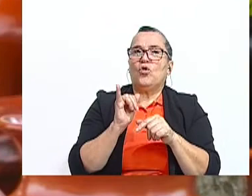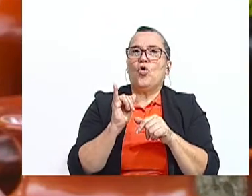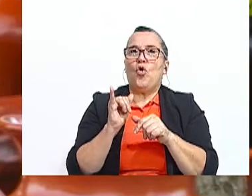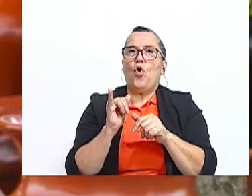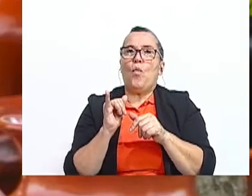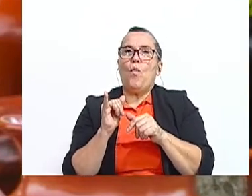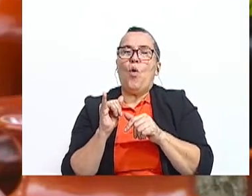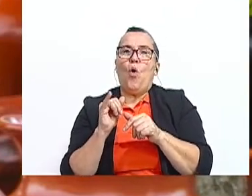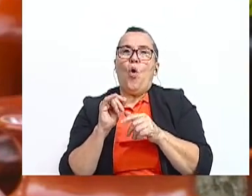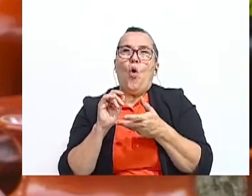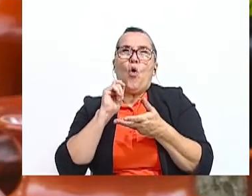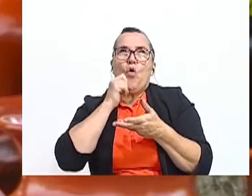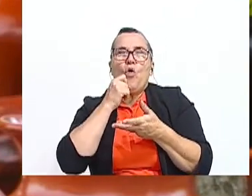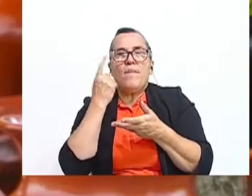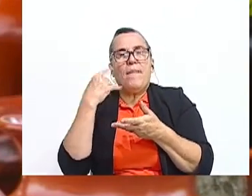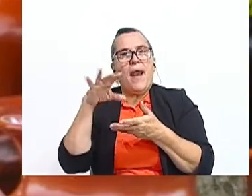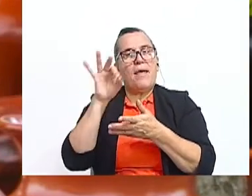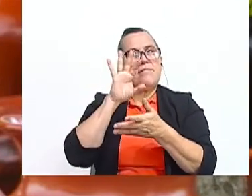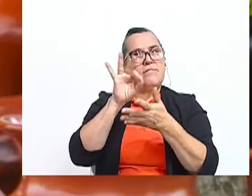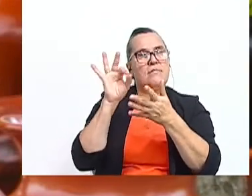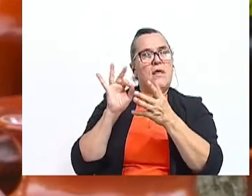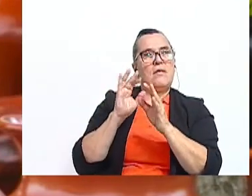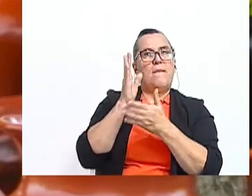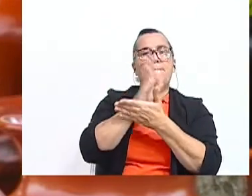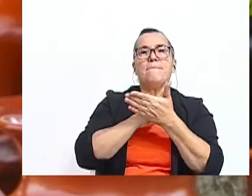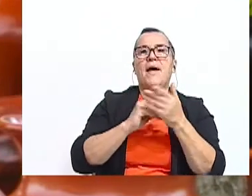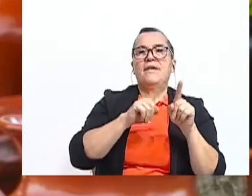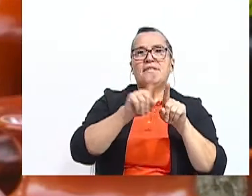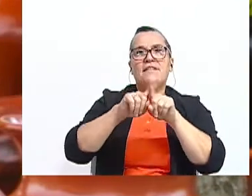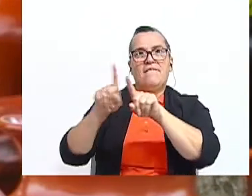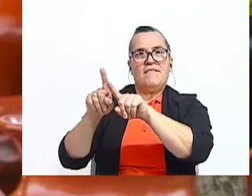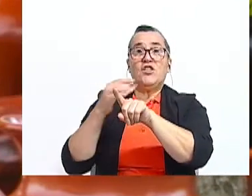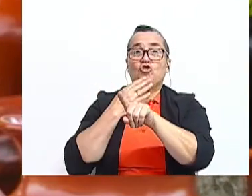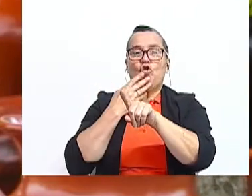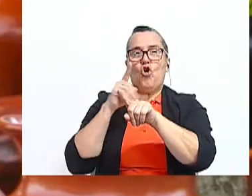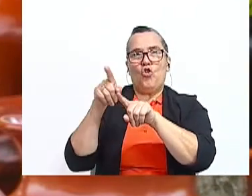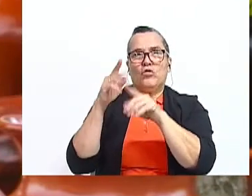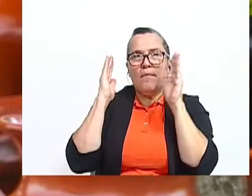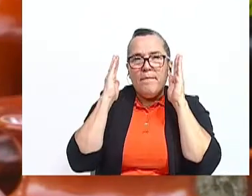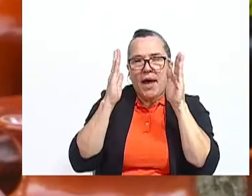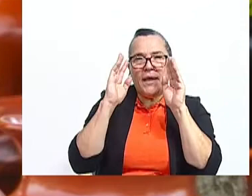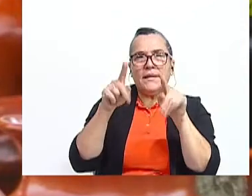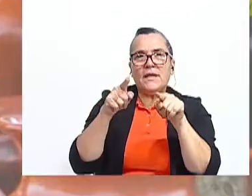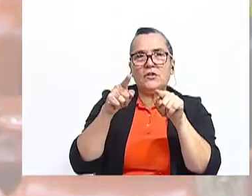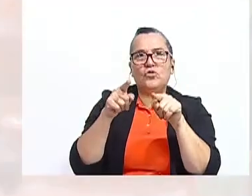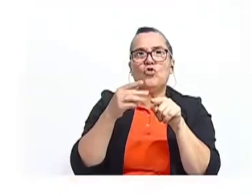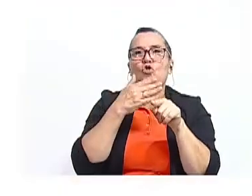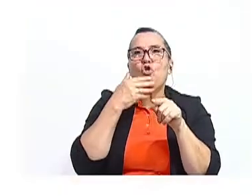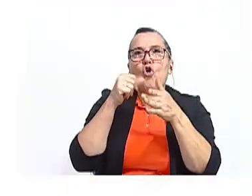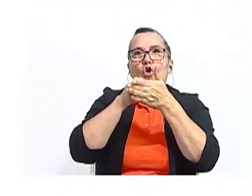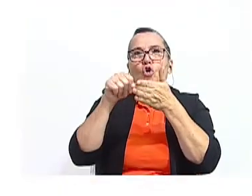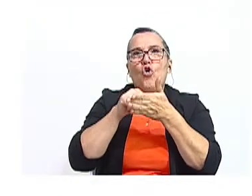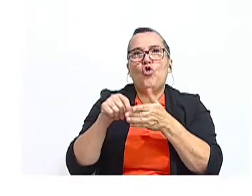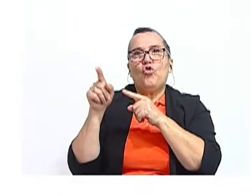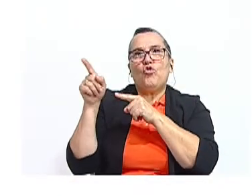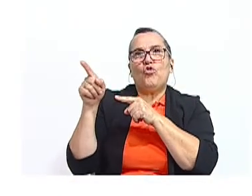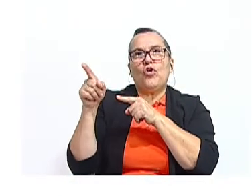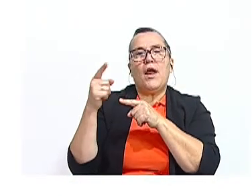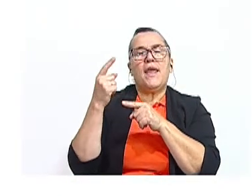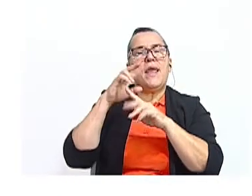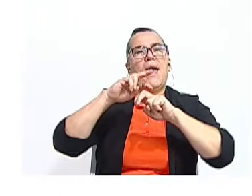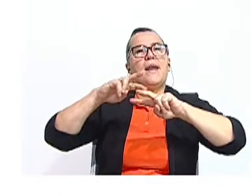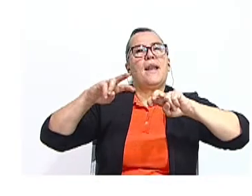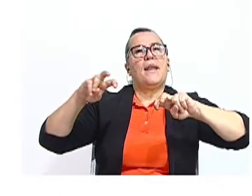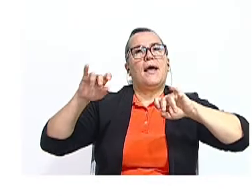coding to identify the different parts in a paragraph. So pay attention to this and also try to